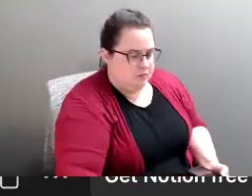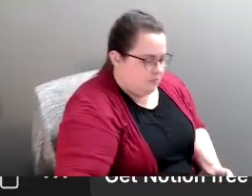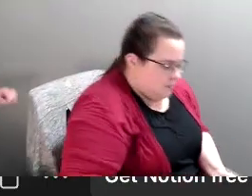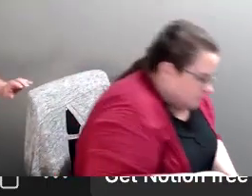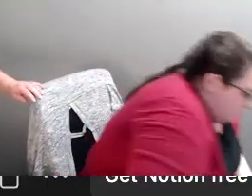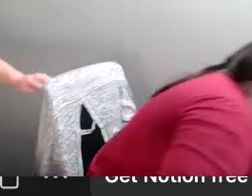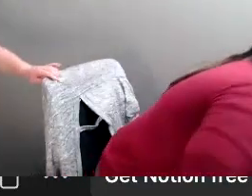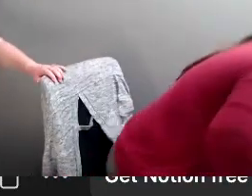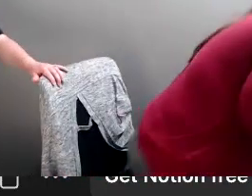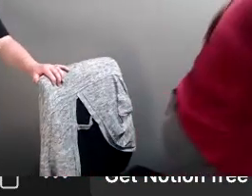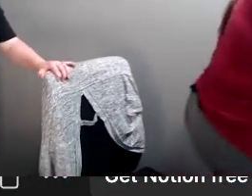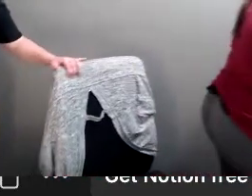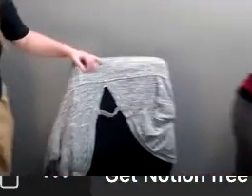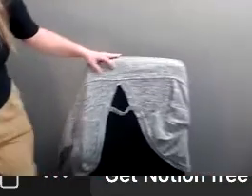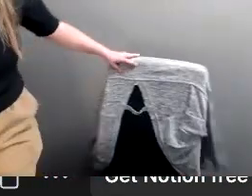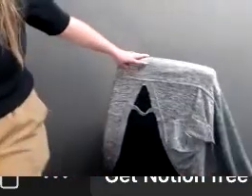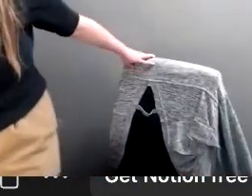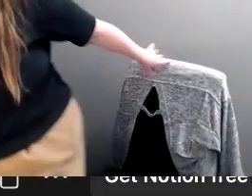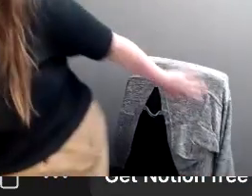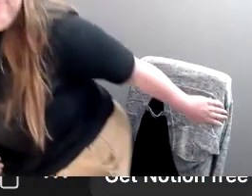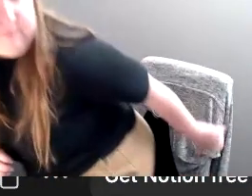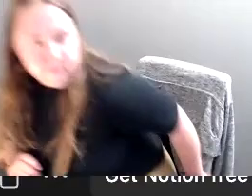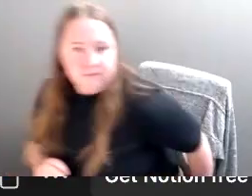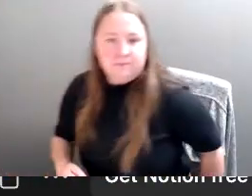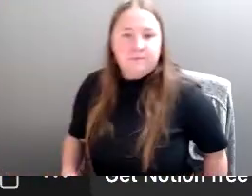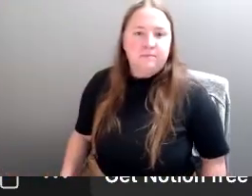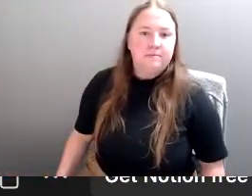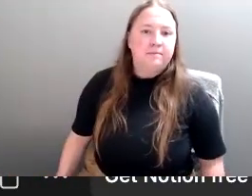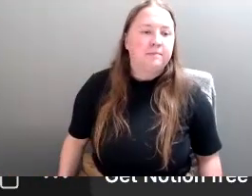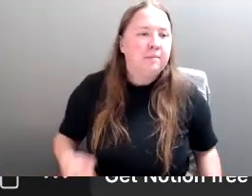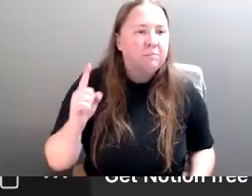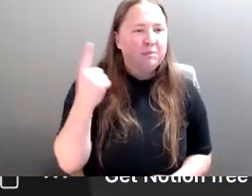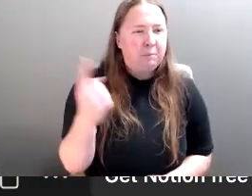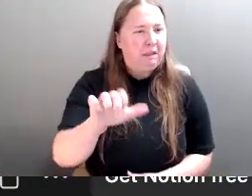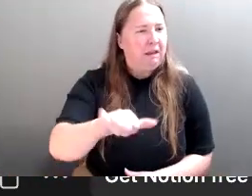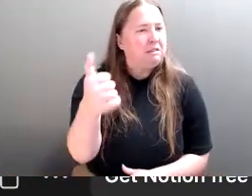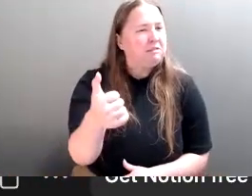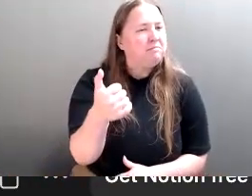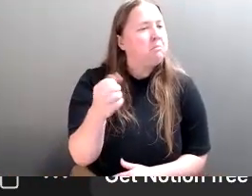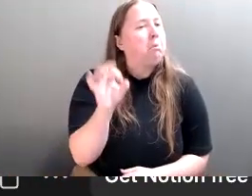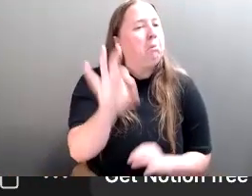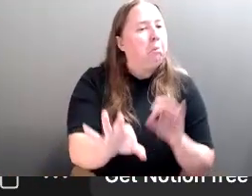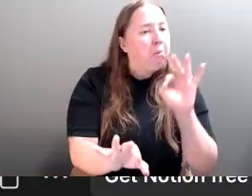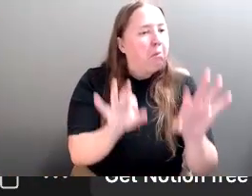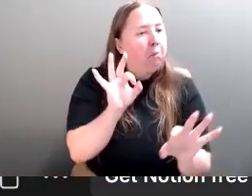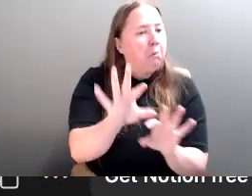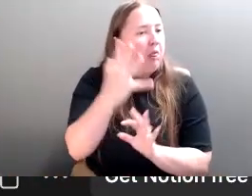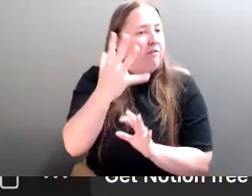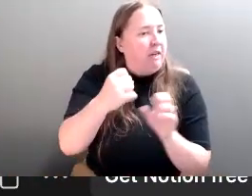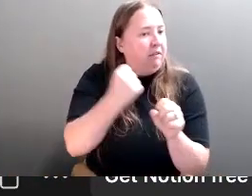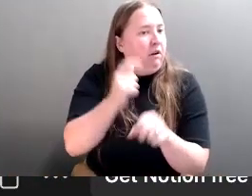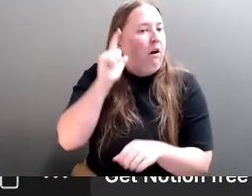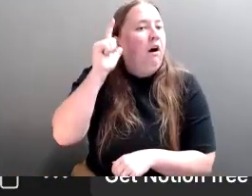Like something else. We throw things out and then like 5 years down the road, we realize the X, Y, and